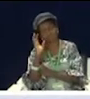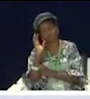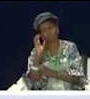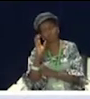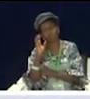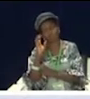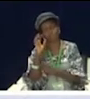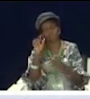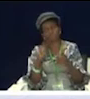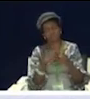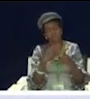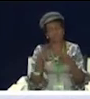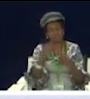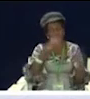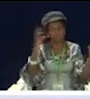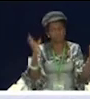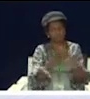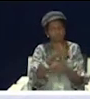then you have won.